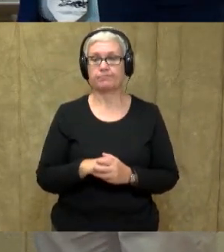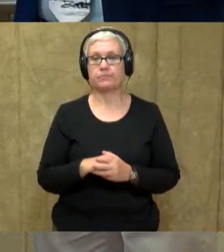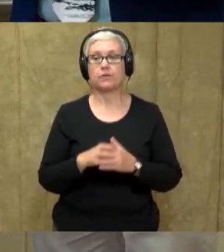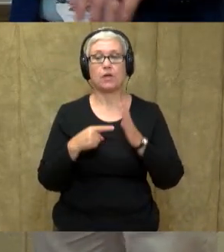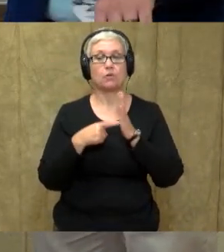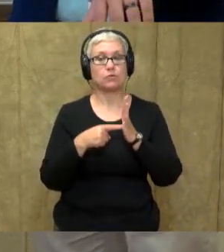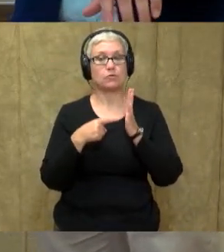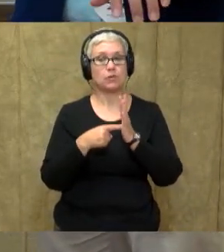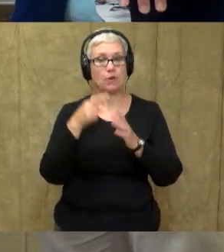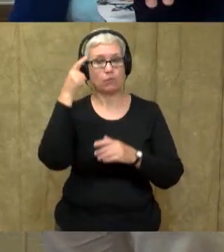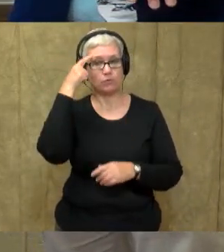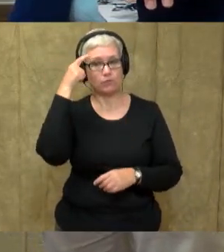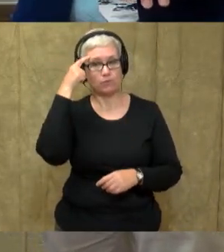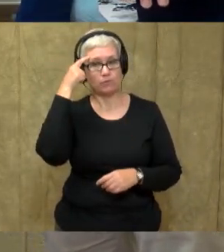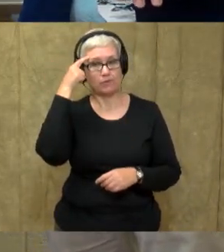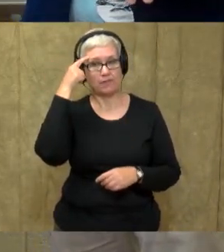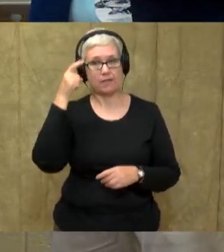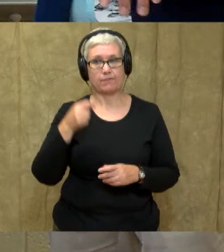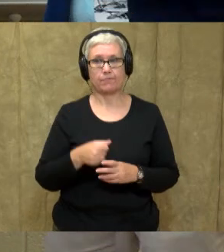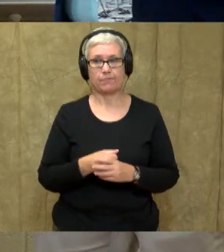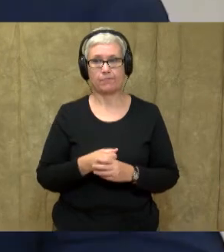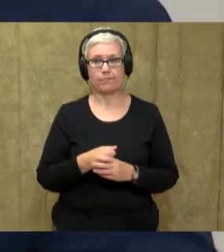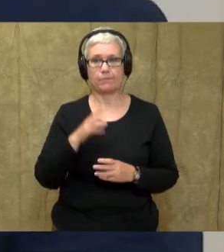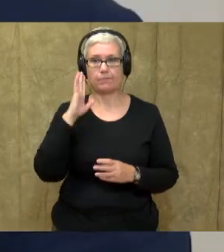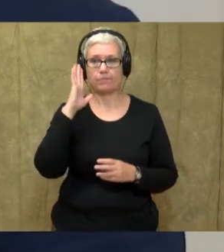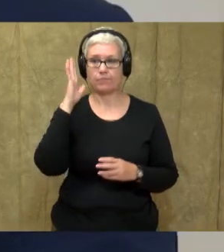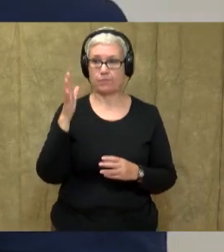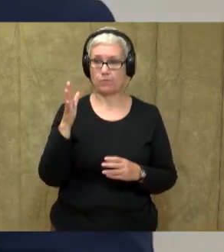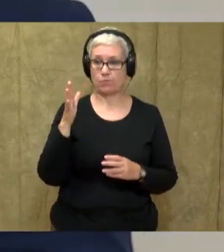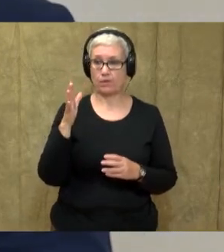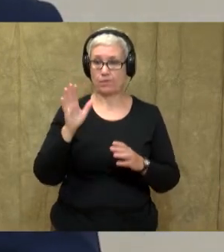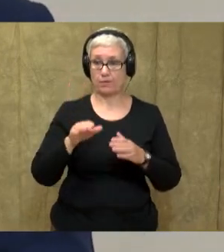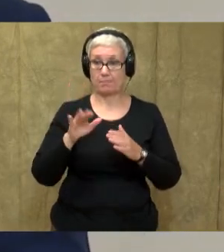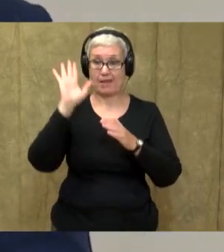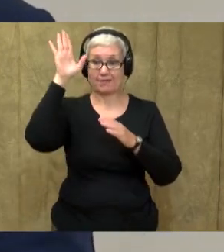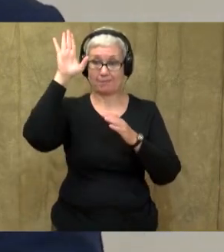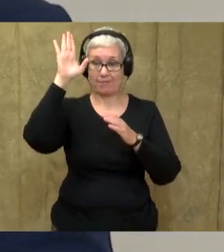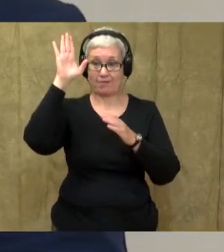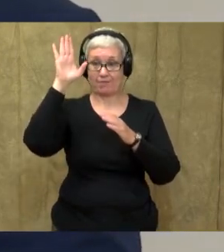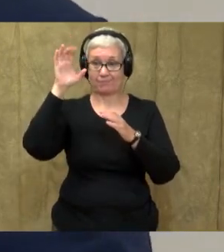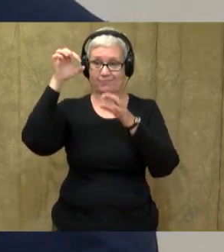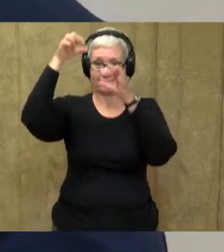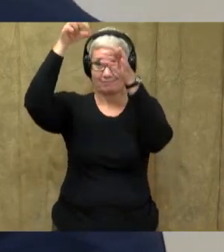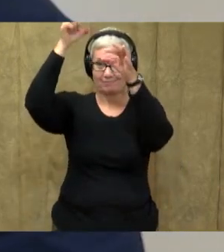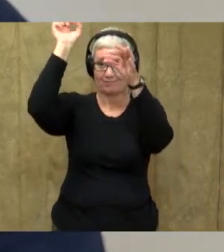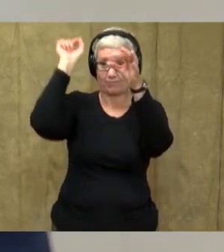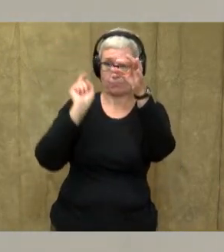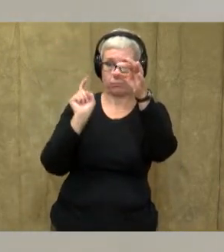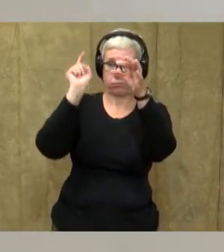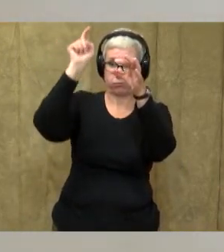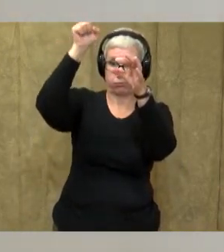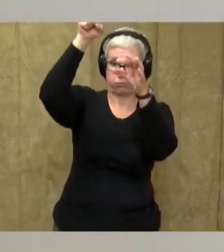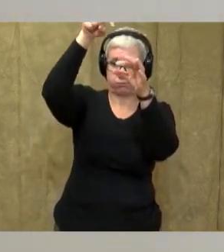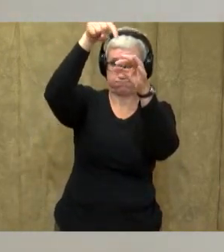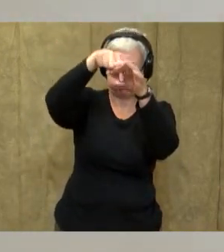them, I want you thinking about, will the basketball go into the hoop? So here's the first shot,